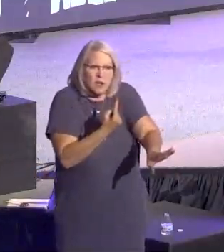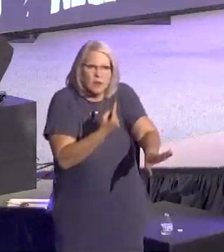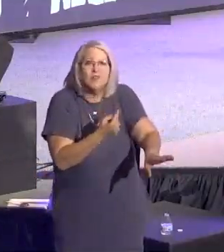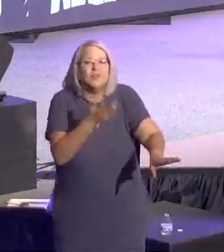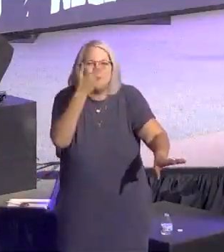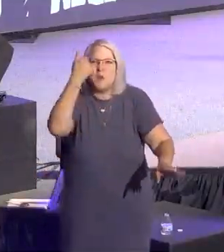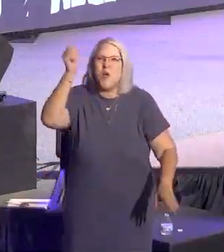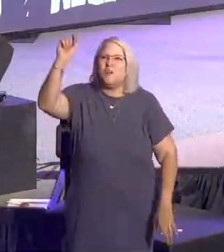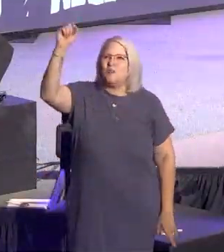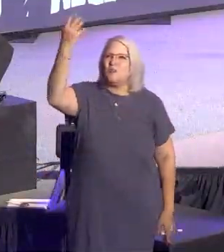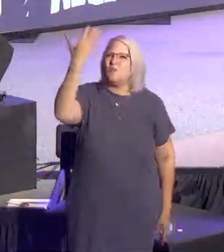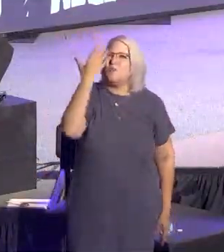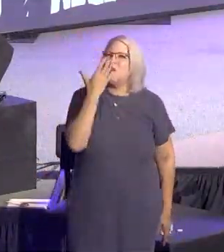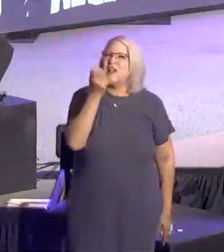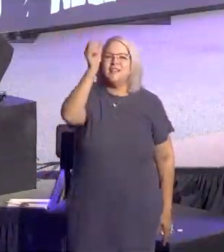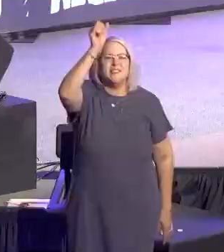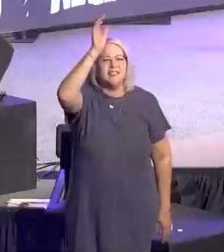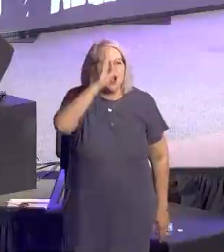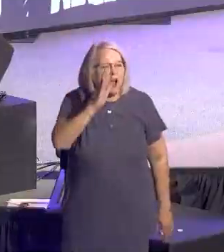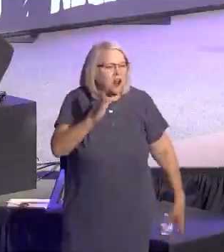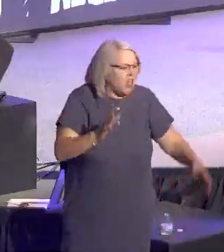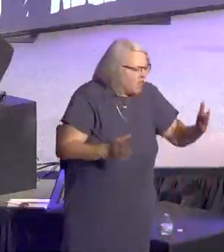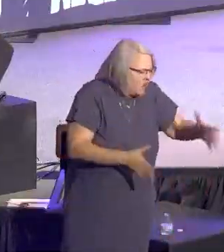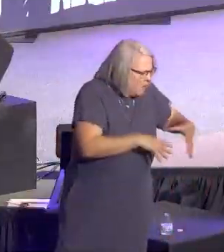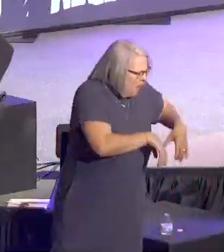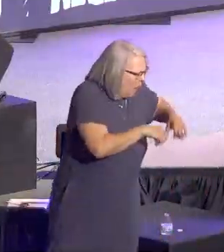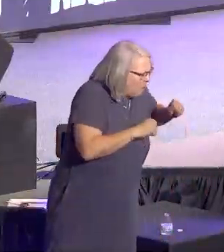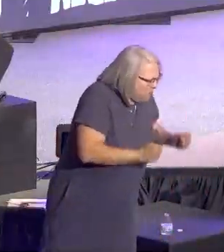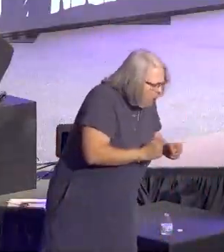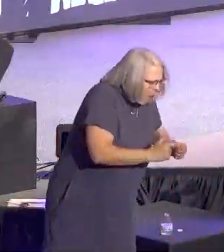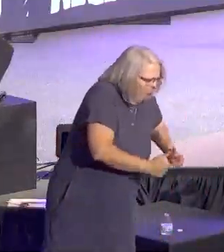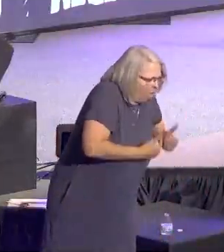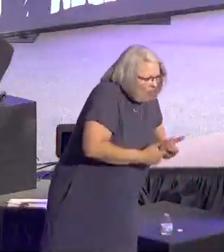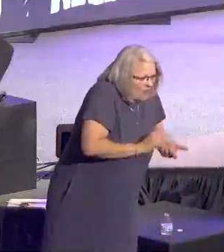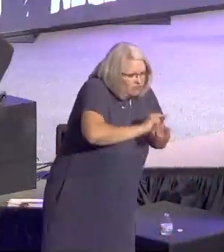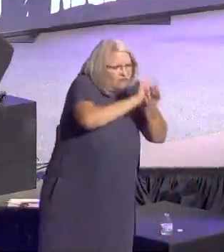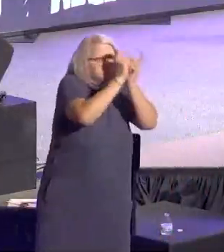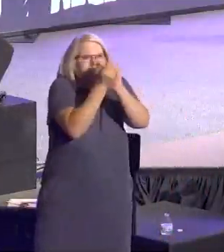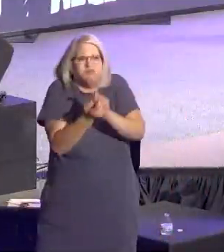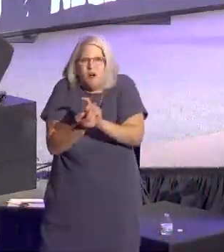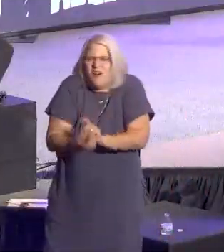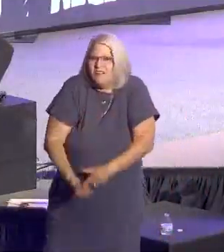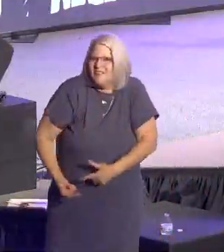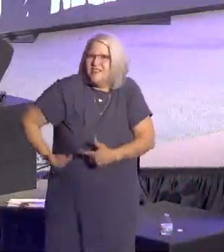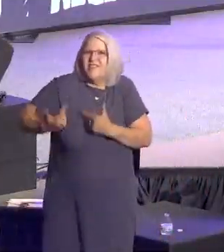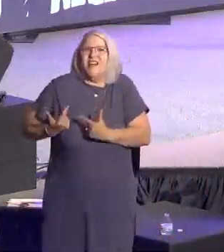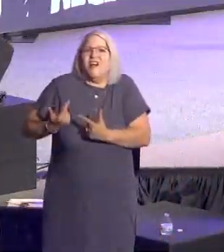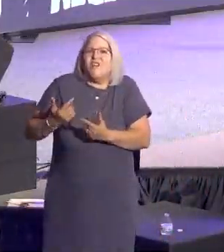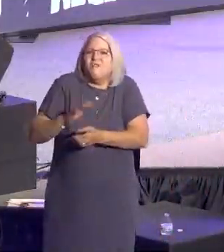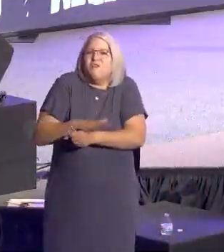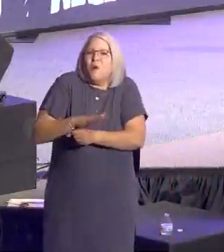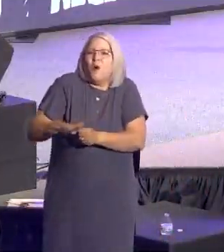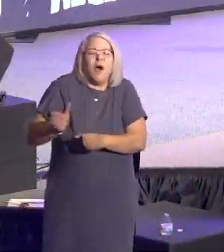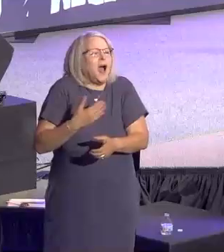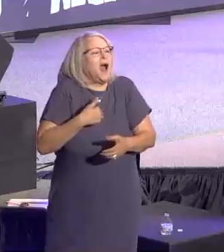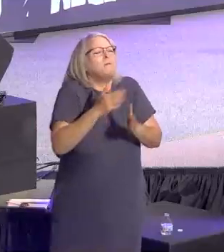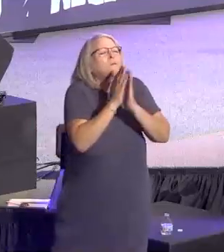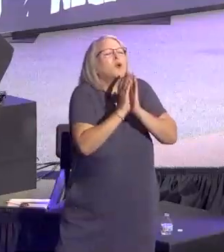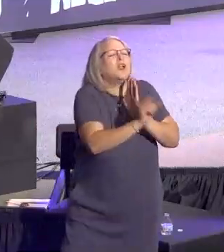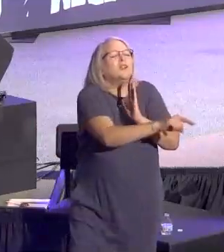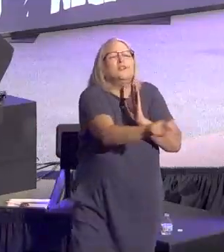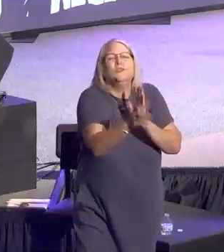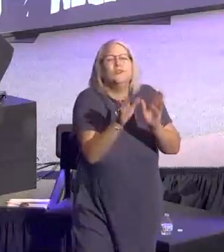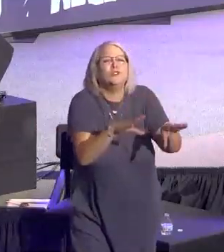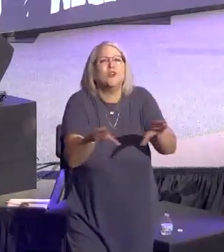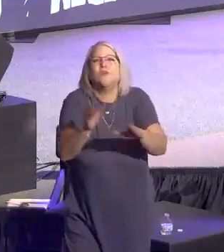God. If you go from brokenness to restoration in your life, and I pray that you do, I'm telling you, it's gonna be by